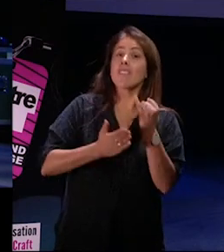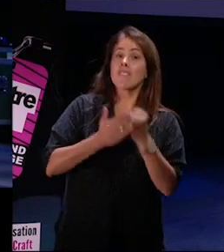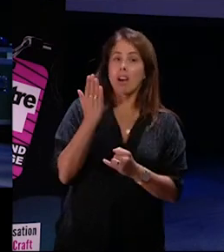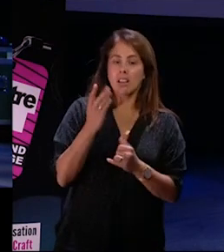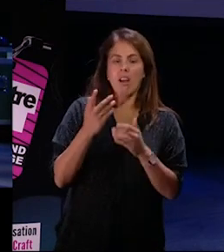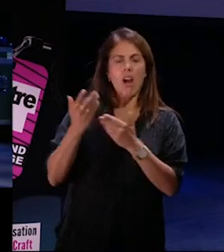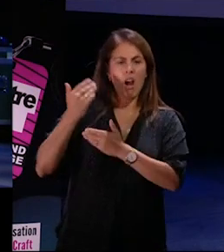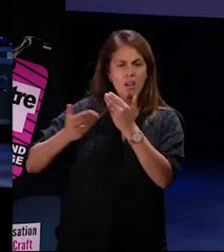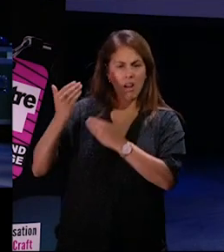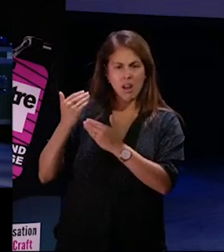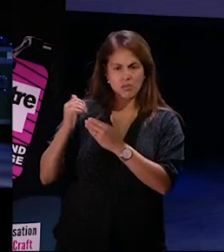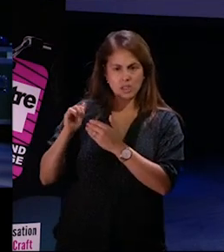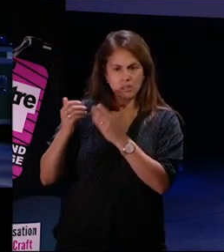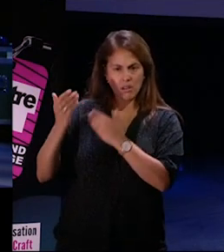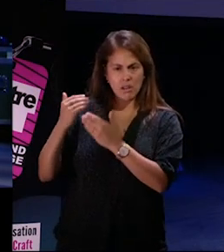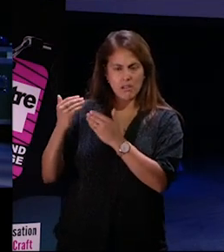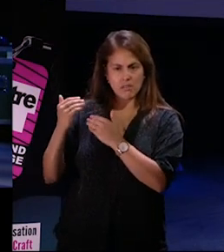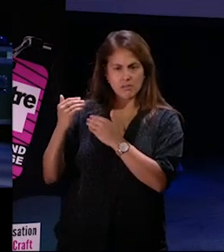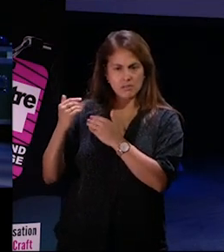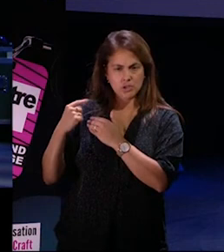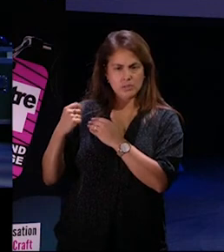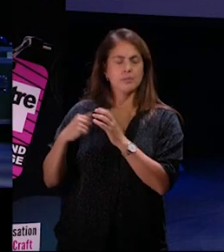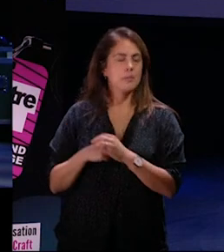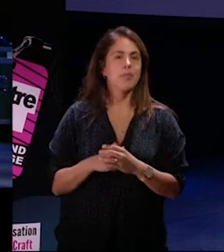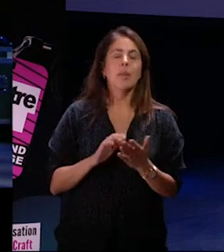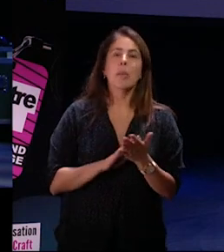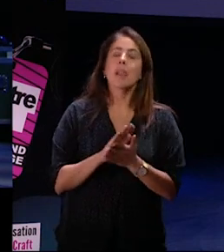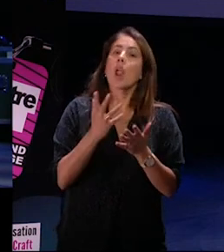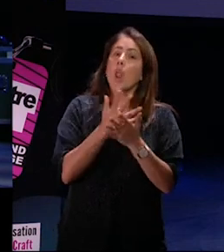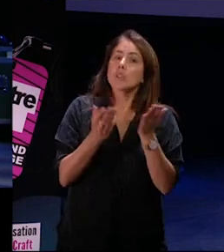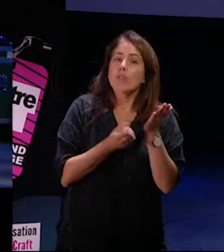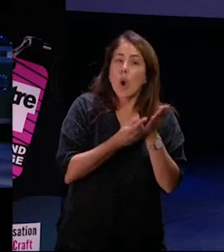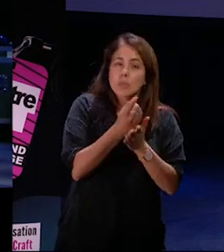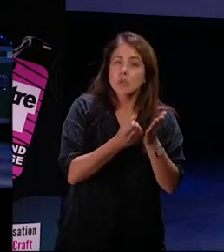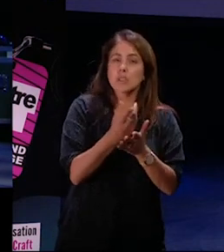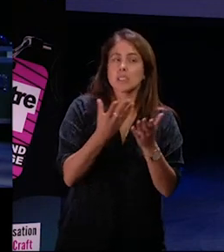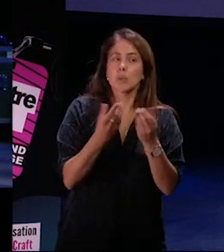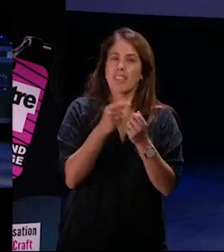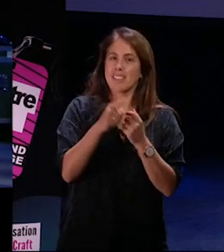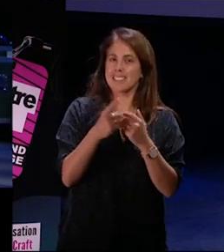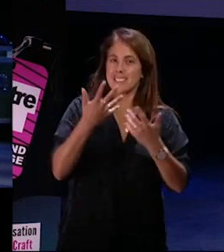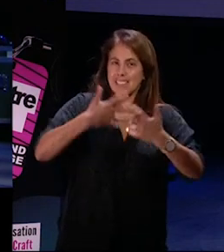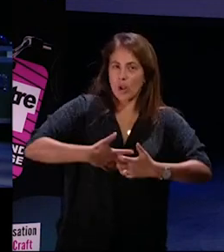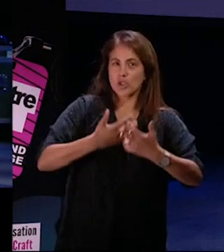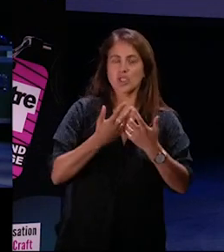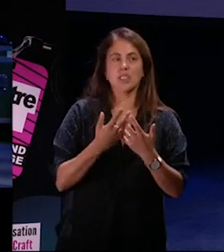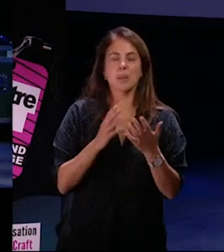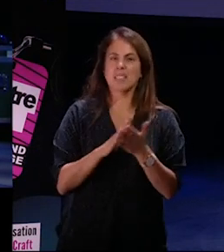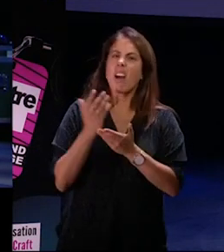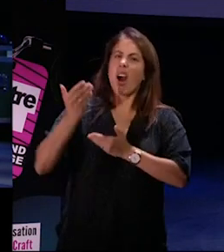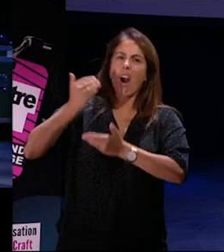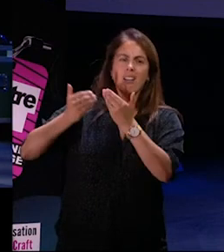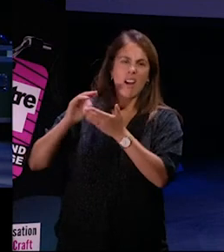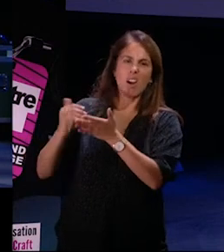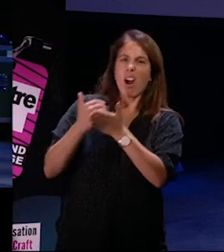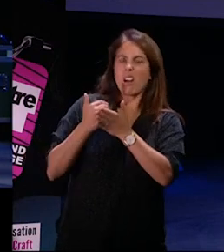archive. One of the key things about something like this is that there are a lot more opportunities with this type of technology than just